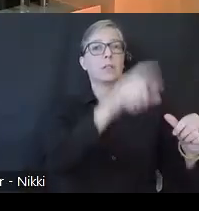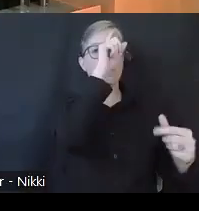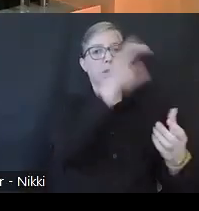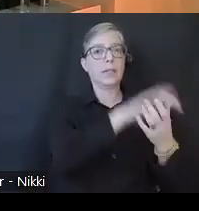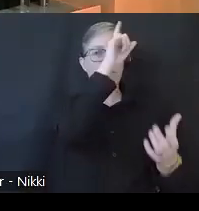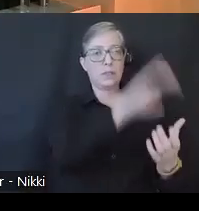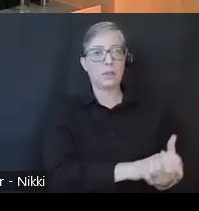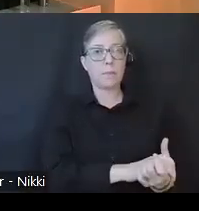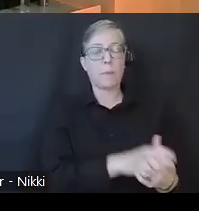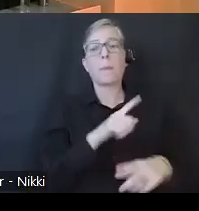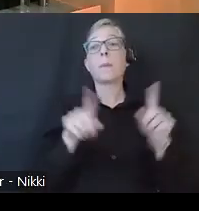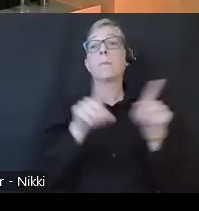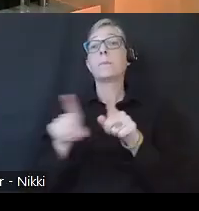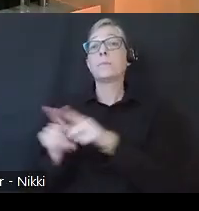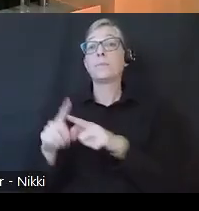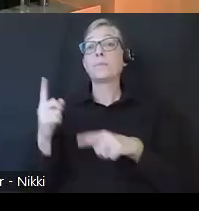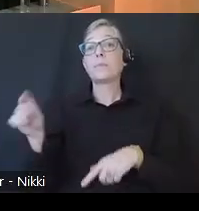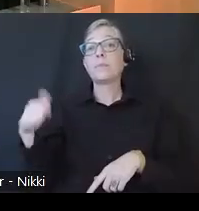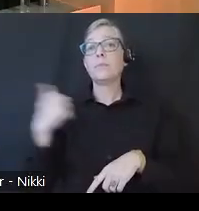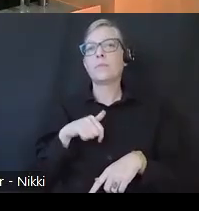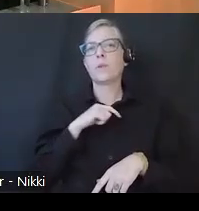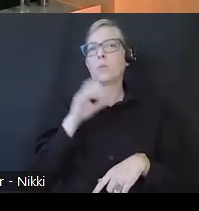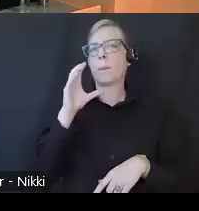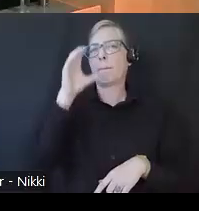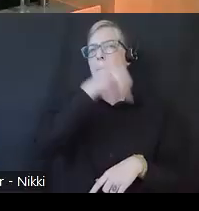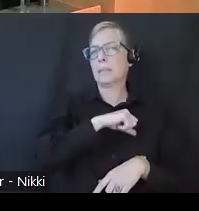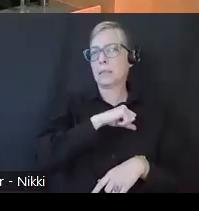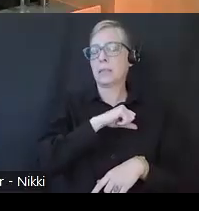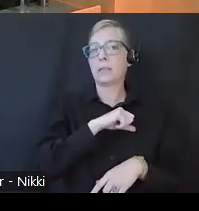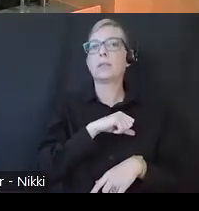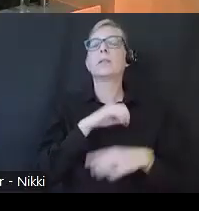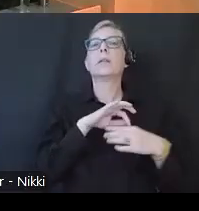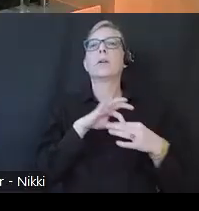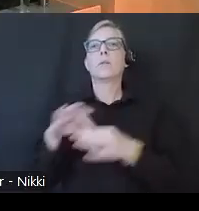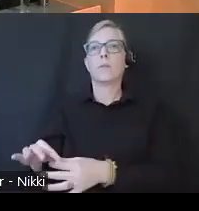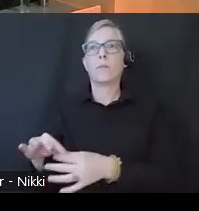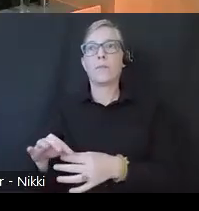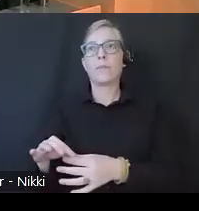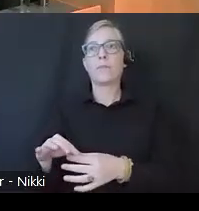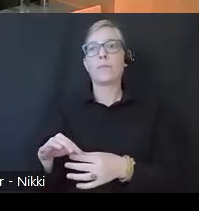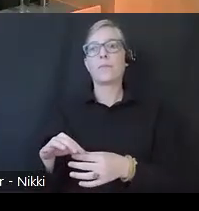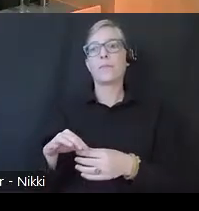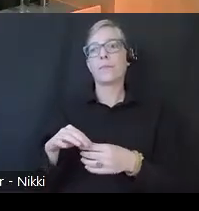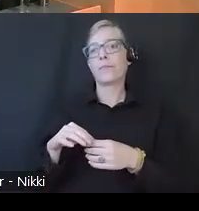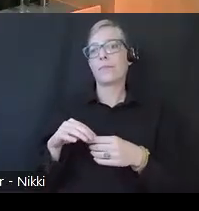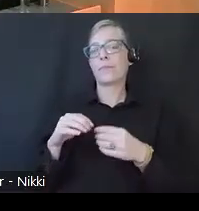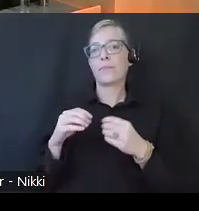there's also something else that I do think we're missing in terms of these more discrete